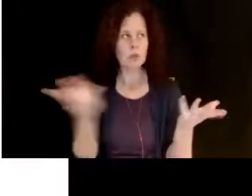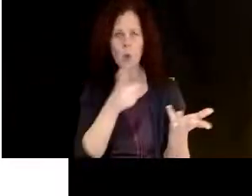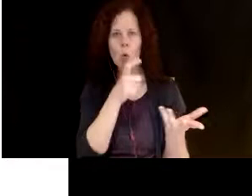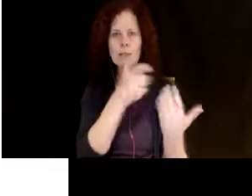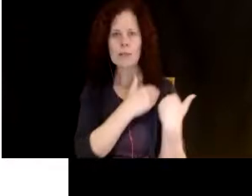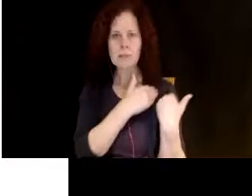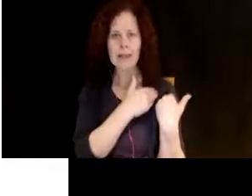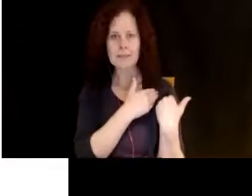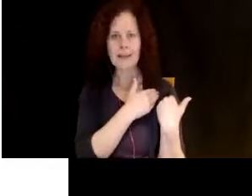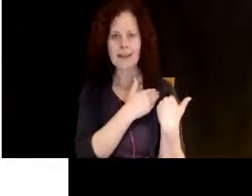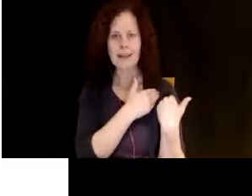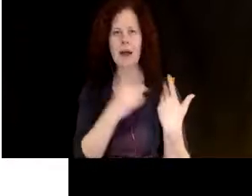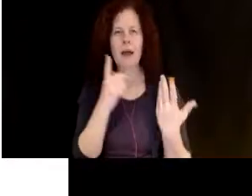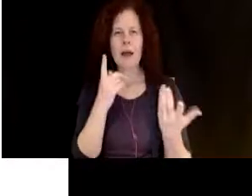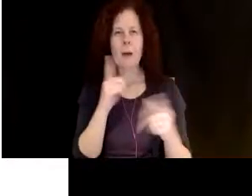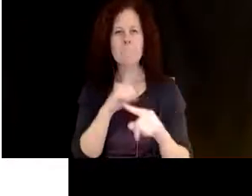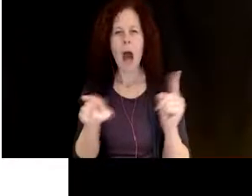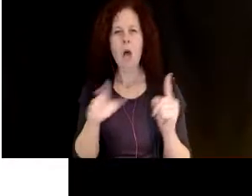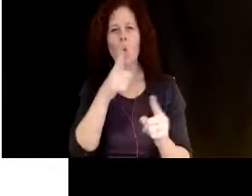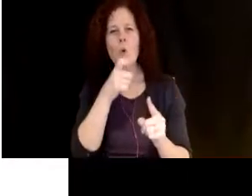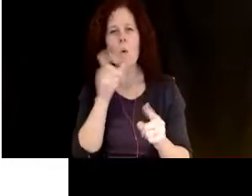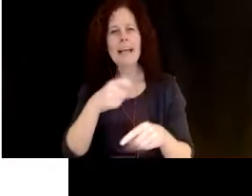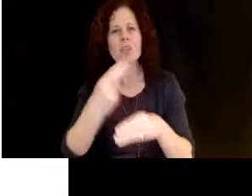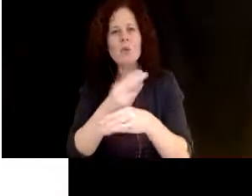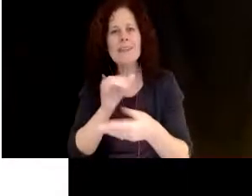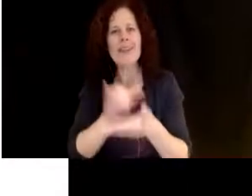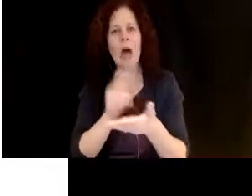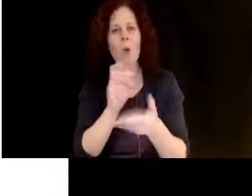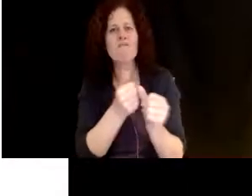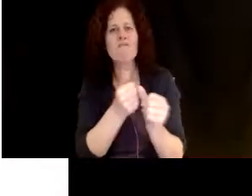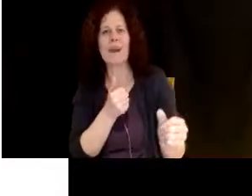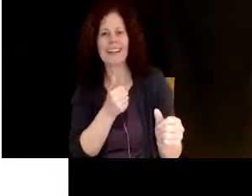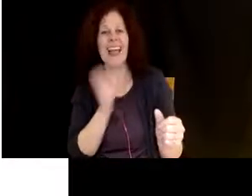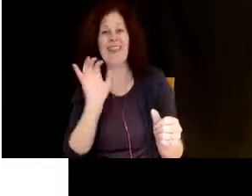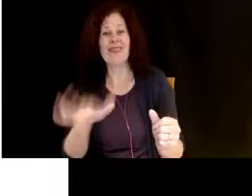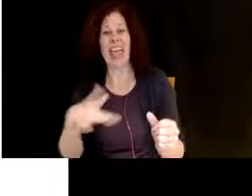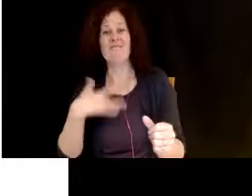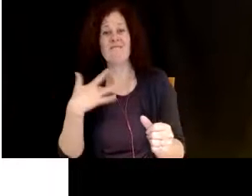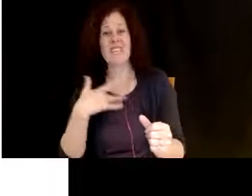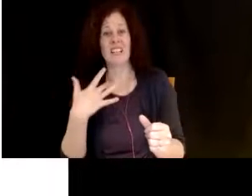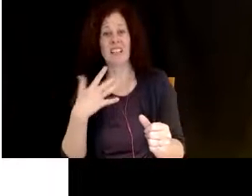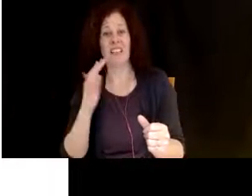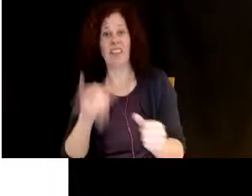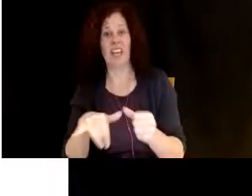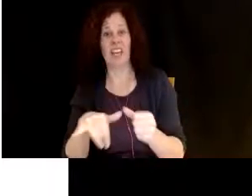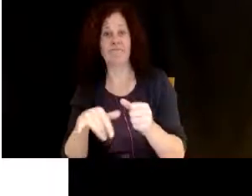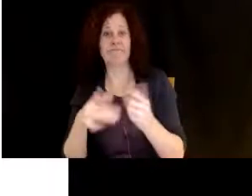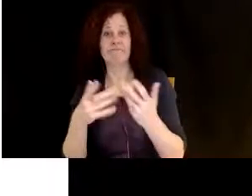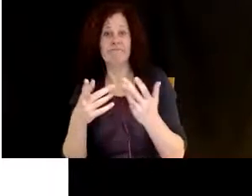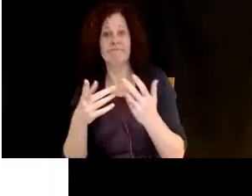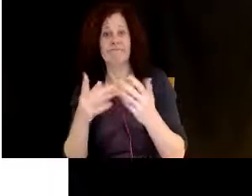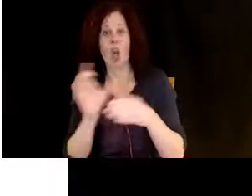up feeling the consequences. Next slide. And then two large implementation barriers specifically